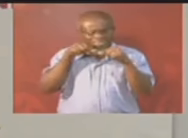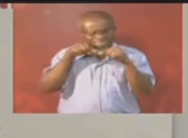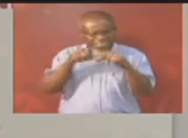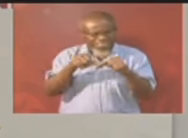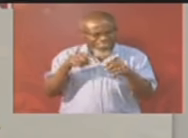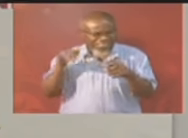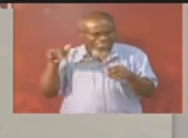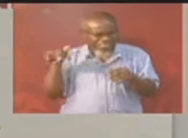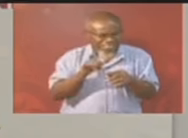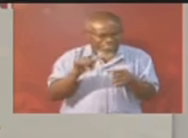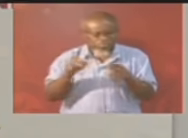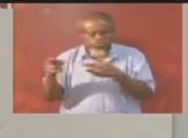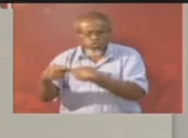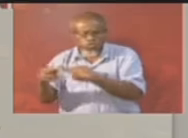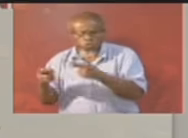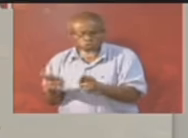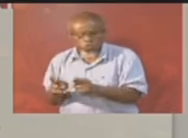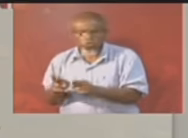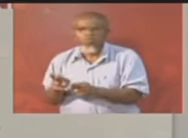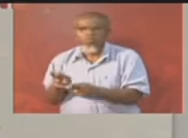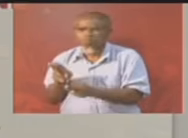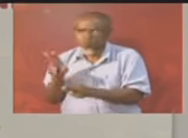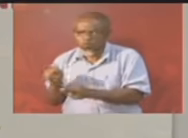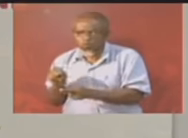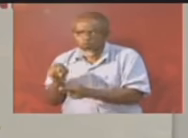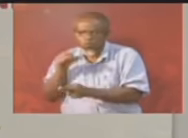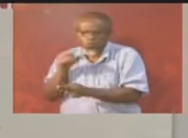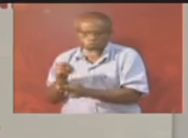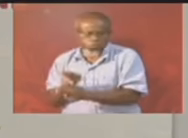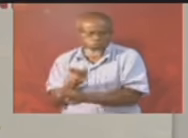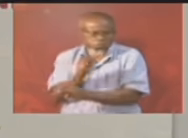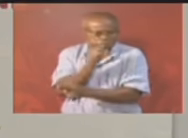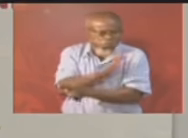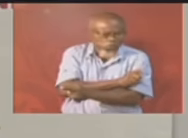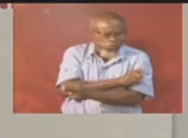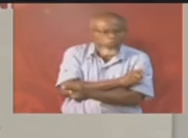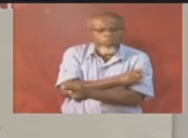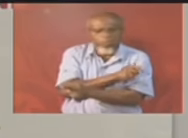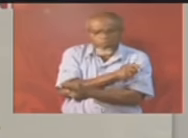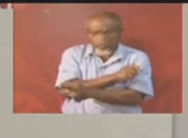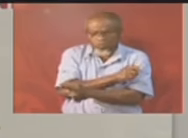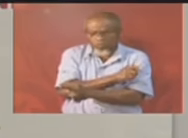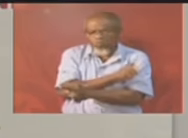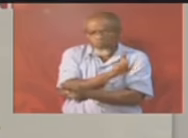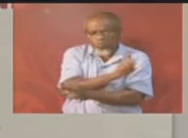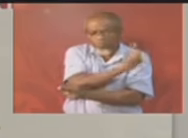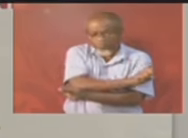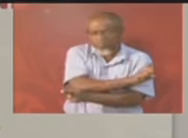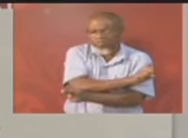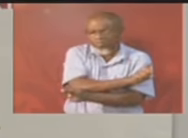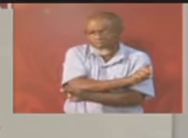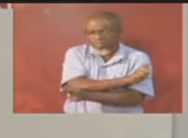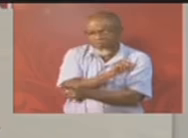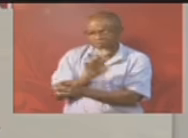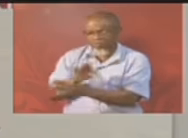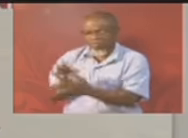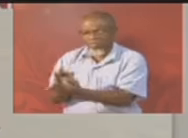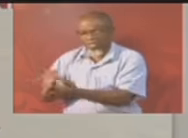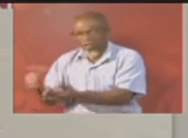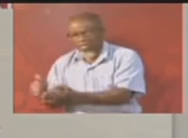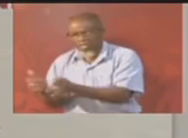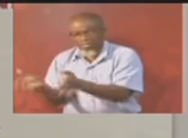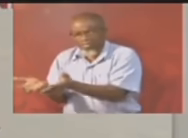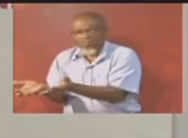members to the greatest extent that you can. You don't share utensils like cups and glasses. If there's a single bathroom, then